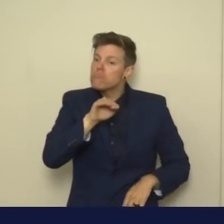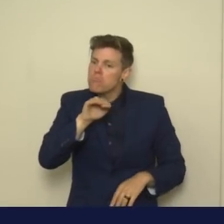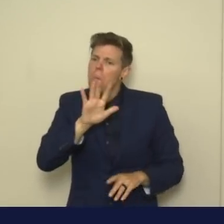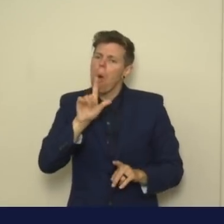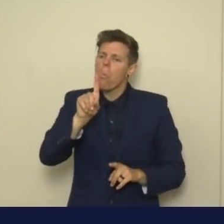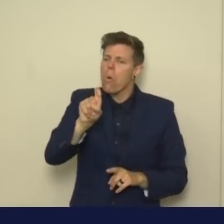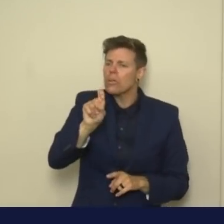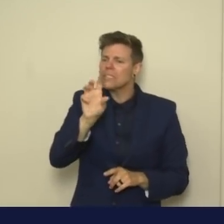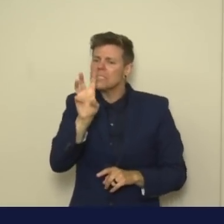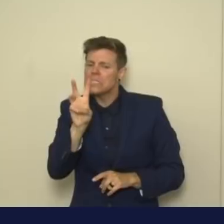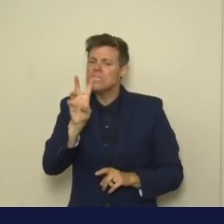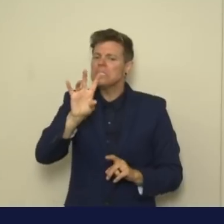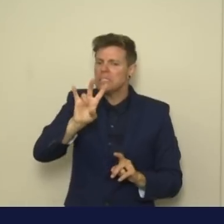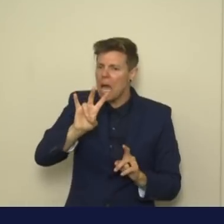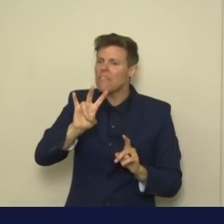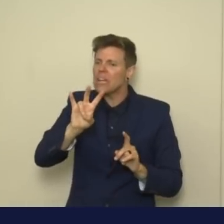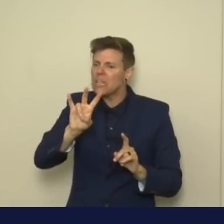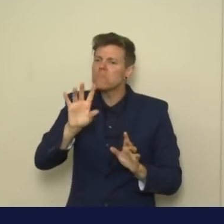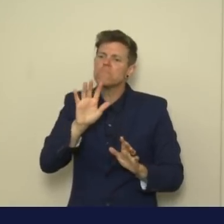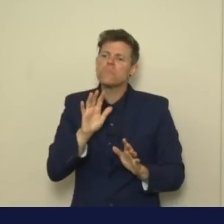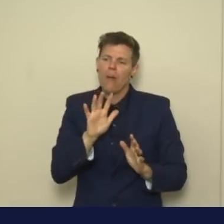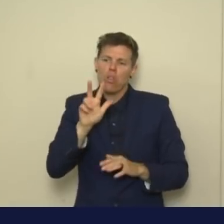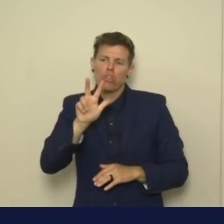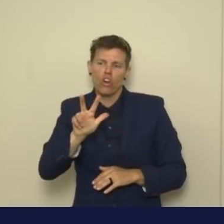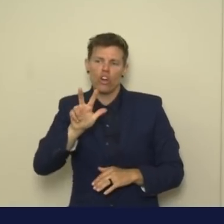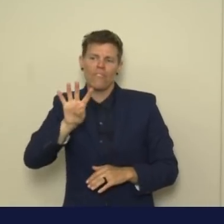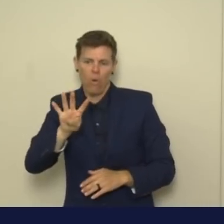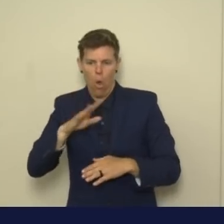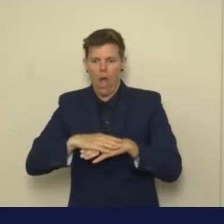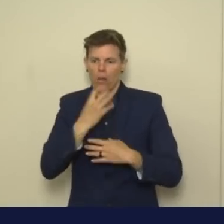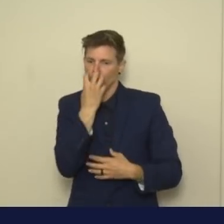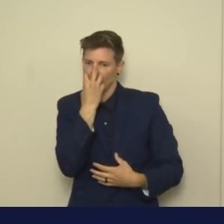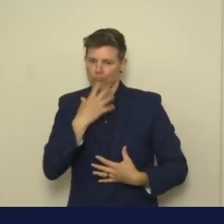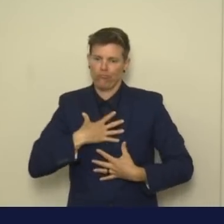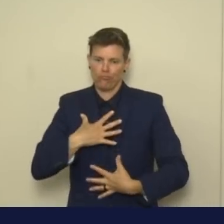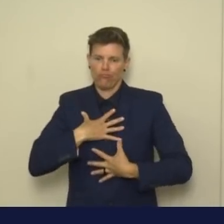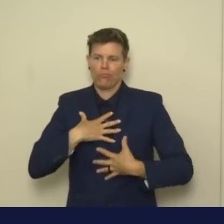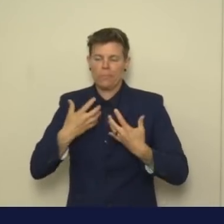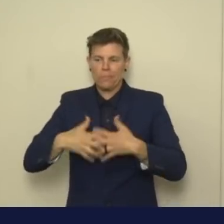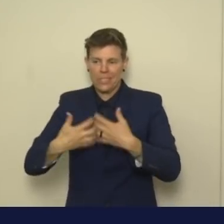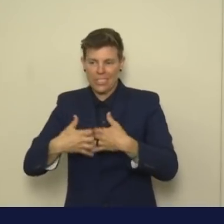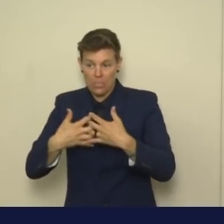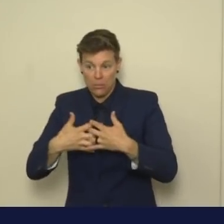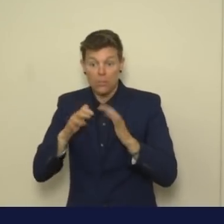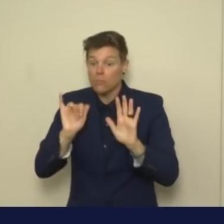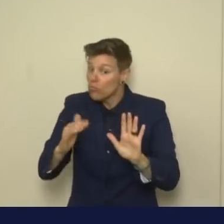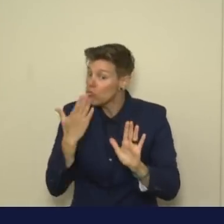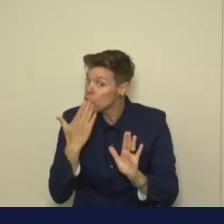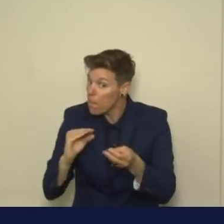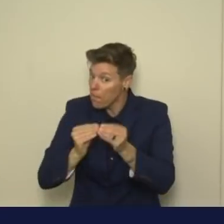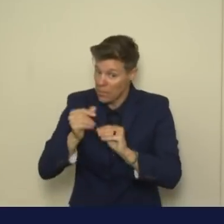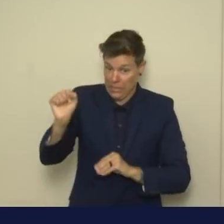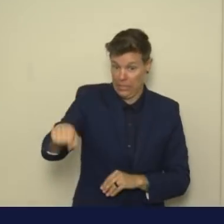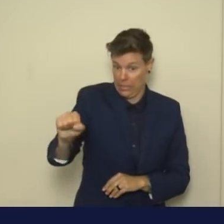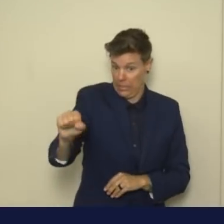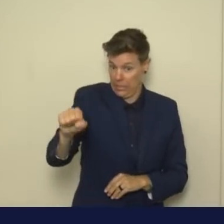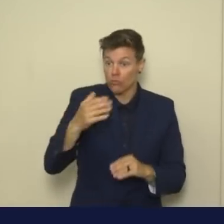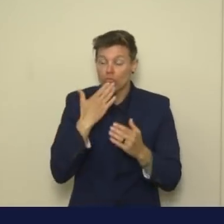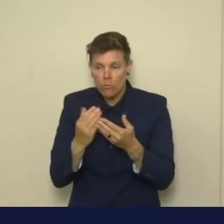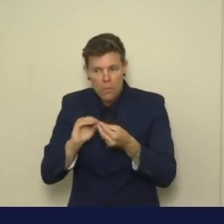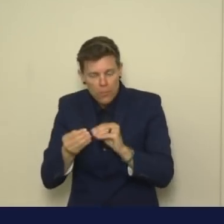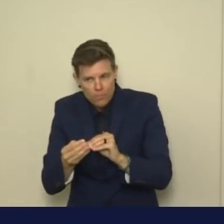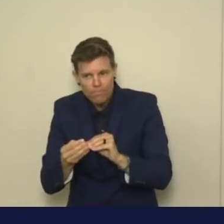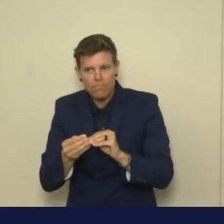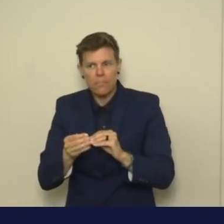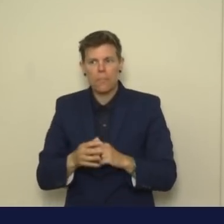and 34 on ventilators. That's actually really good. But I want folks to be careful about that